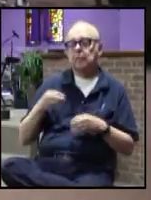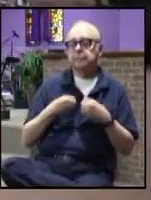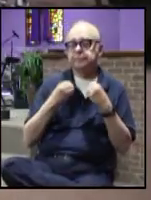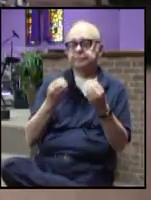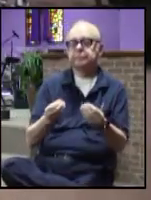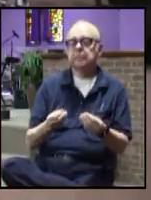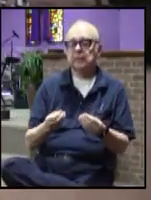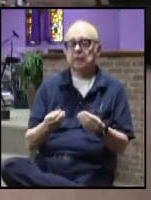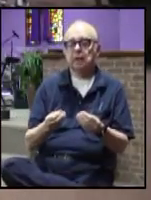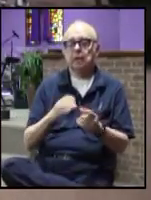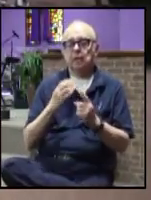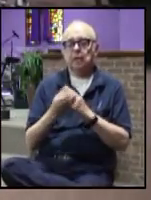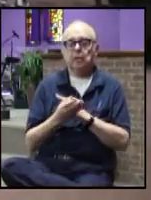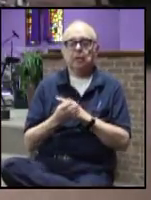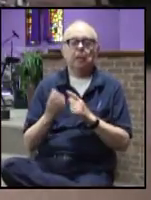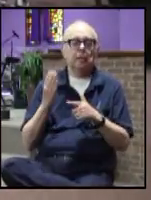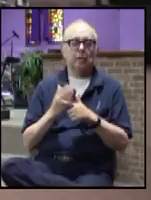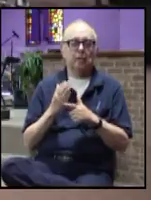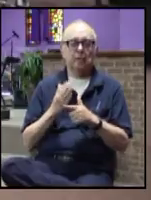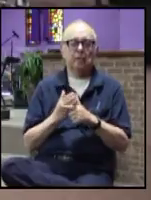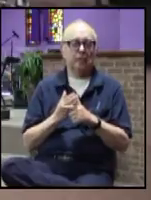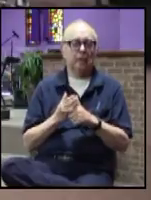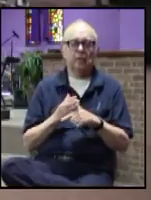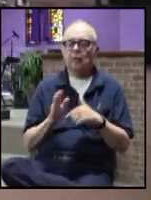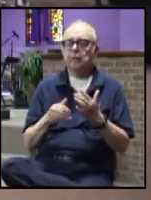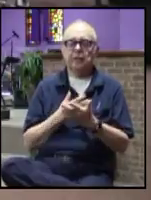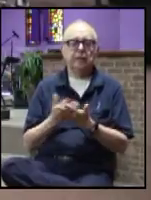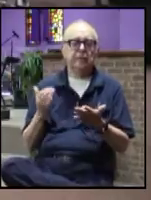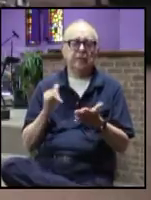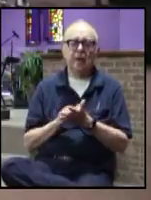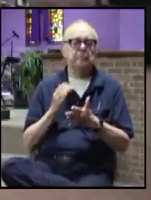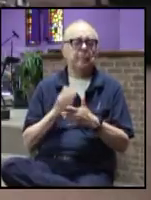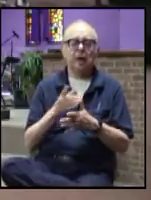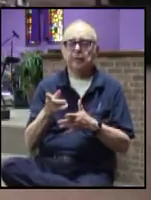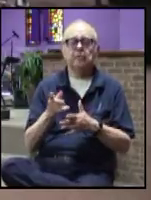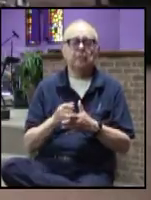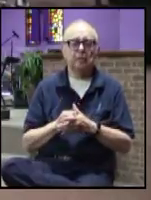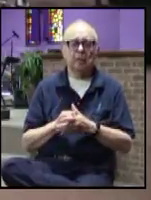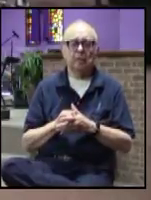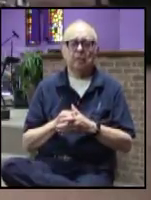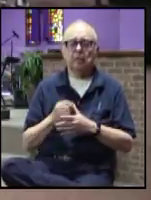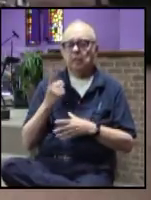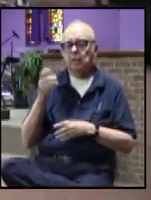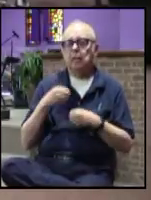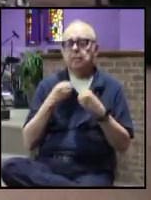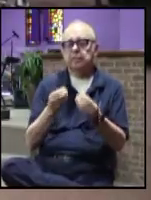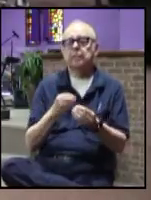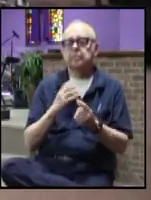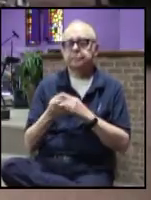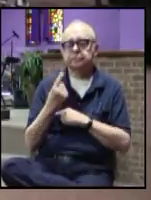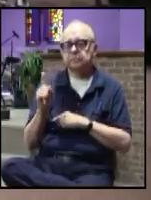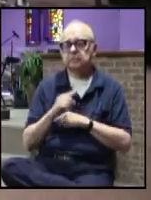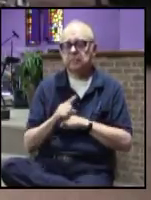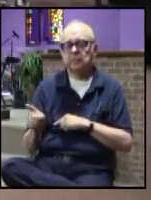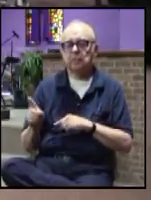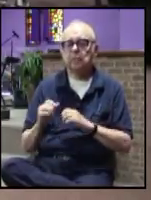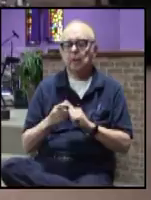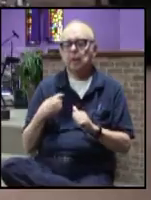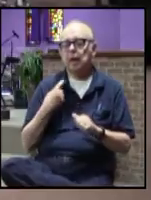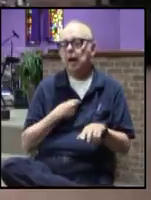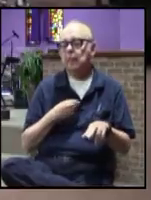the circumstances of interruptions, inconveniences, irritations, and activity. He provides circumstances for there. But then how